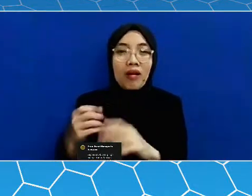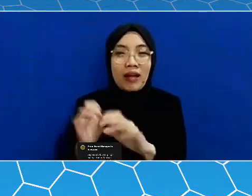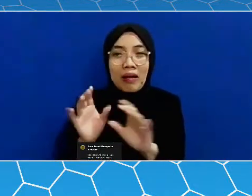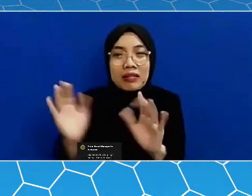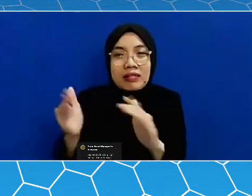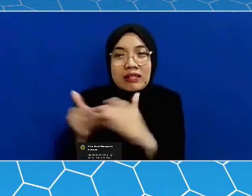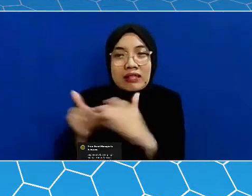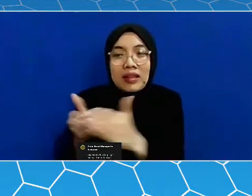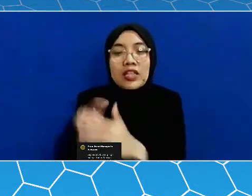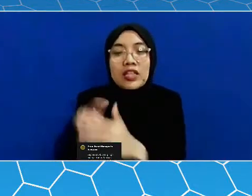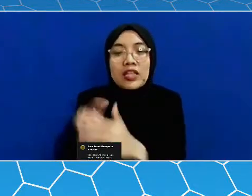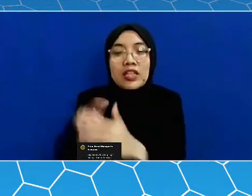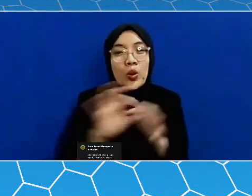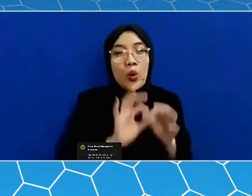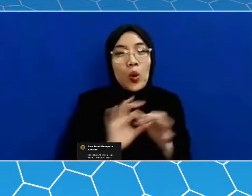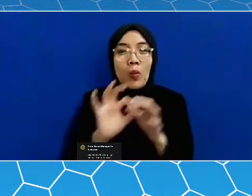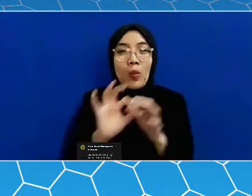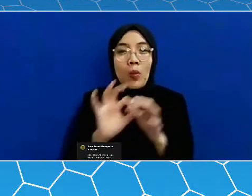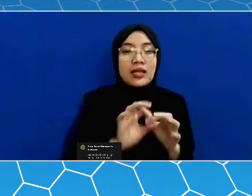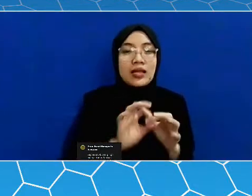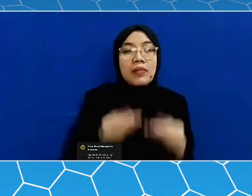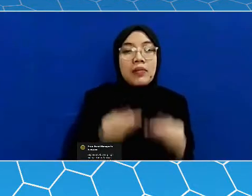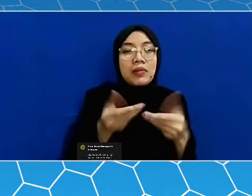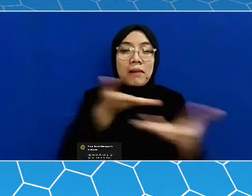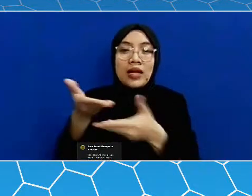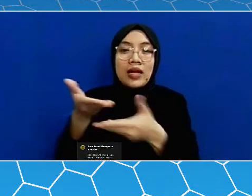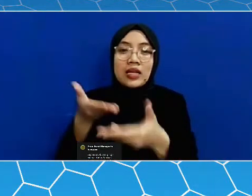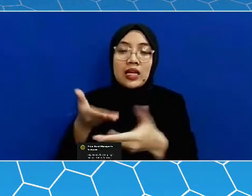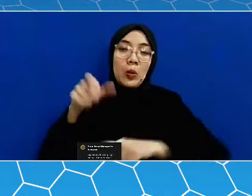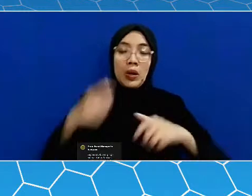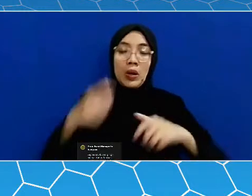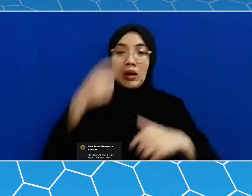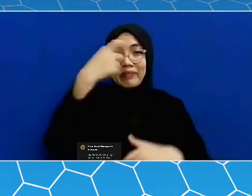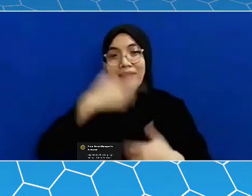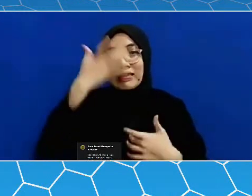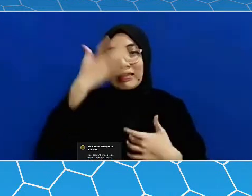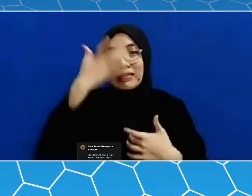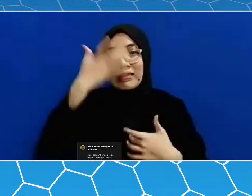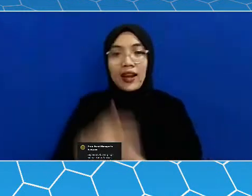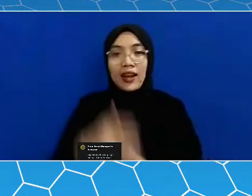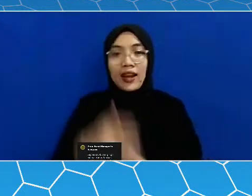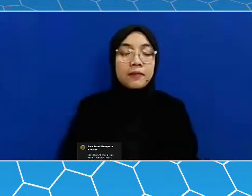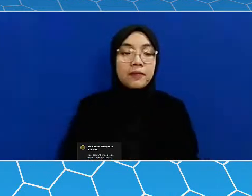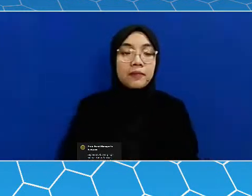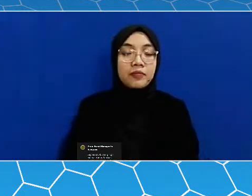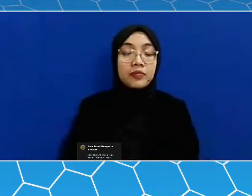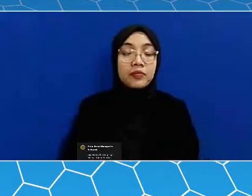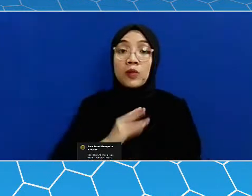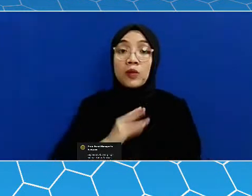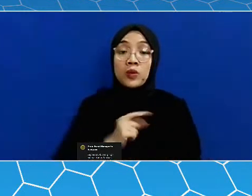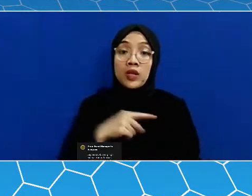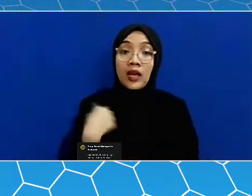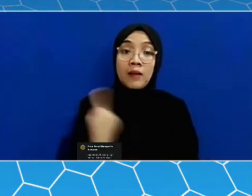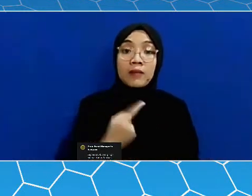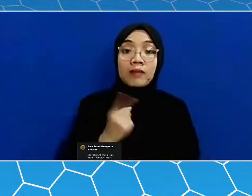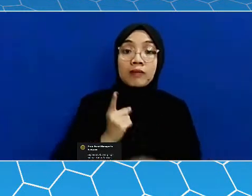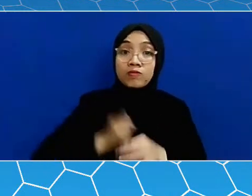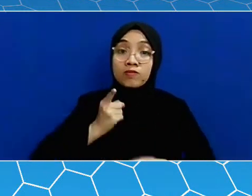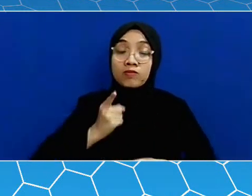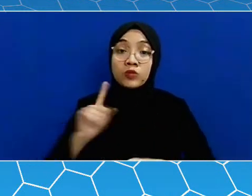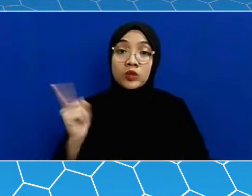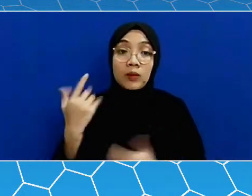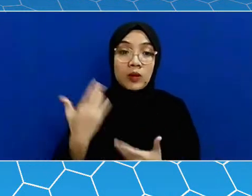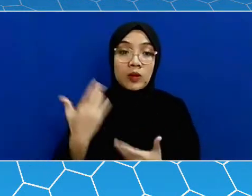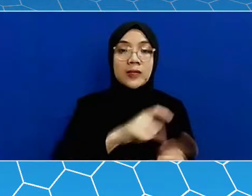our patients. Next slide, please. And for us, what is key is data. This is again telling us what are